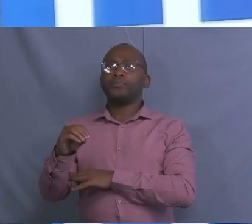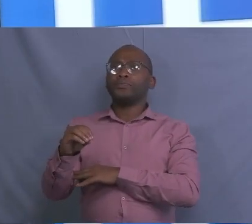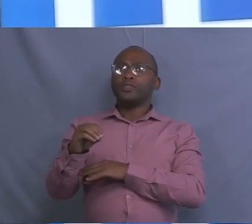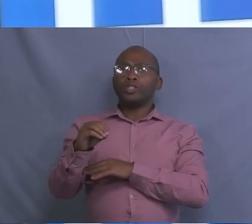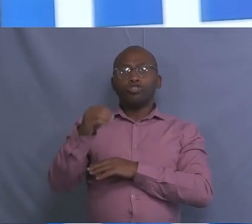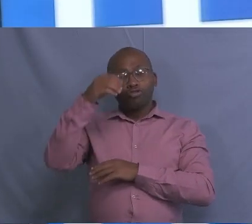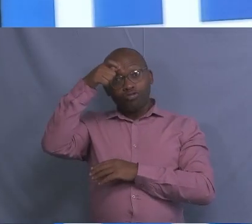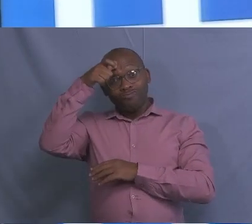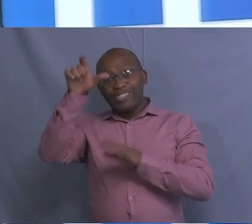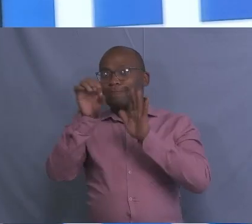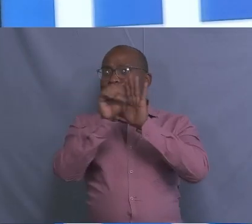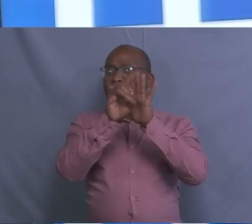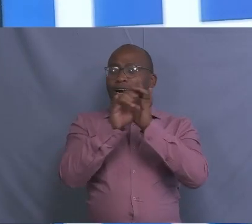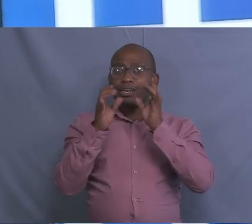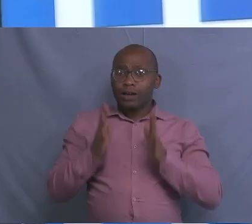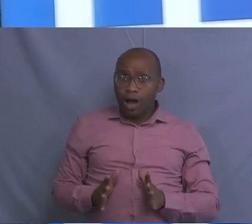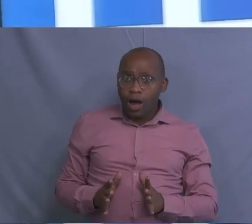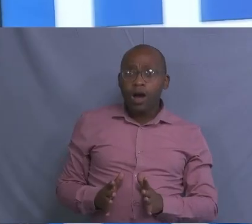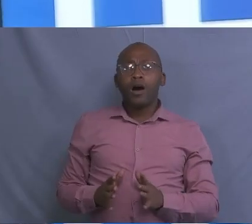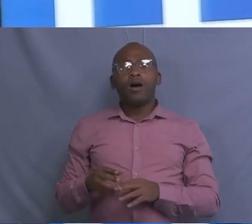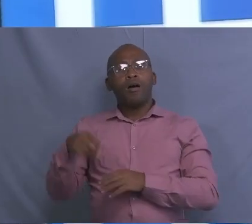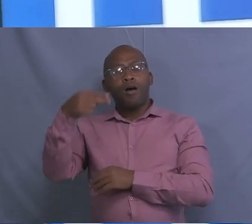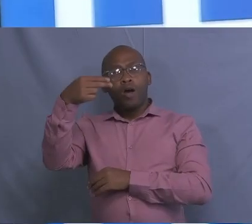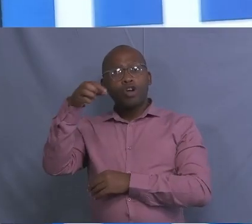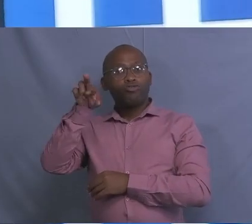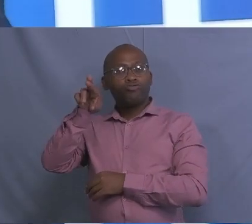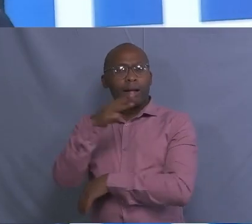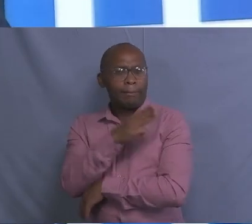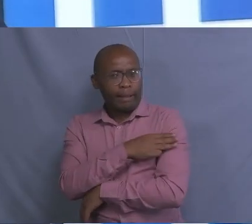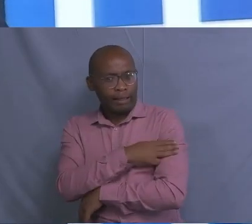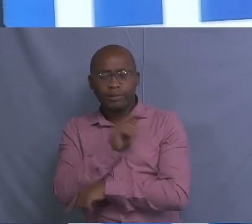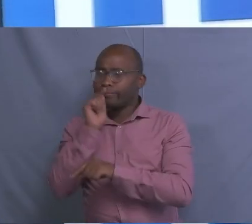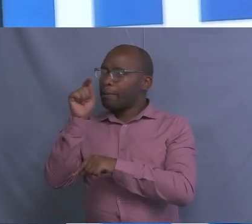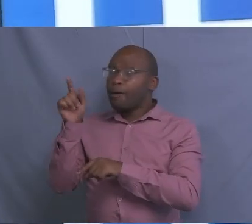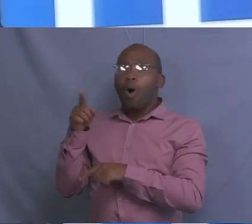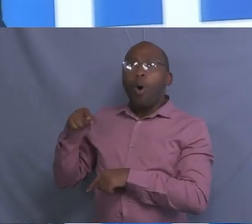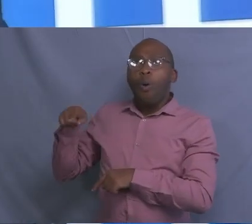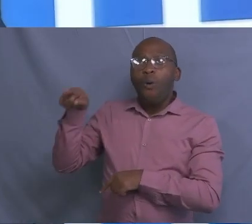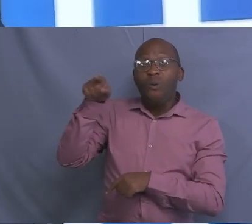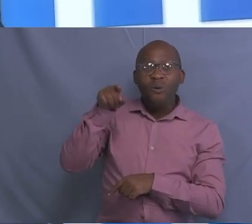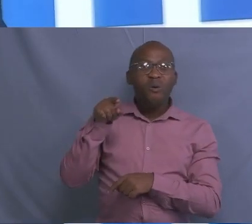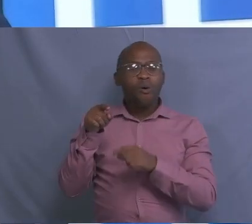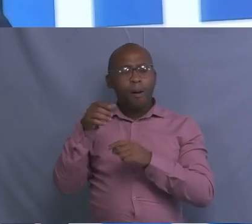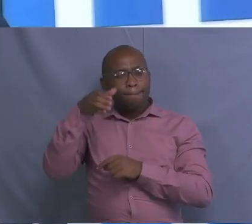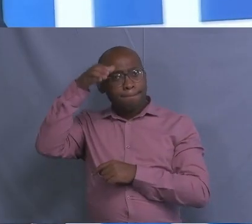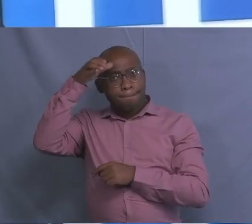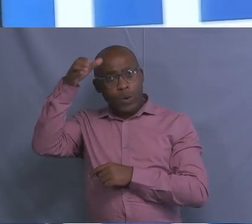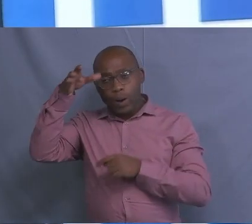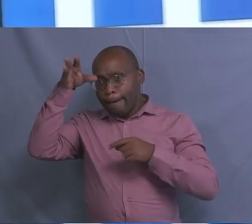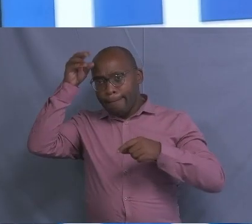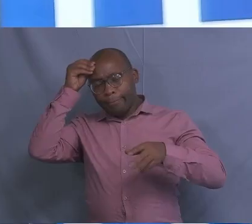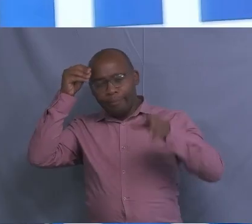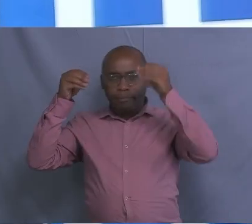role managers, they are your human resources manager, so they need to have a lot of skill and care when they